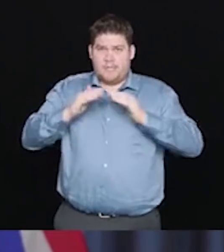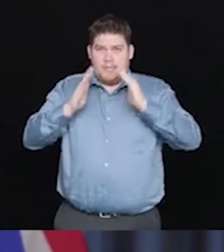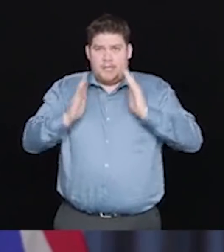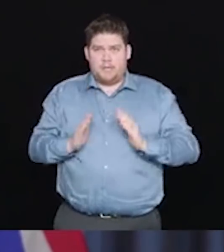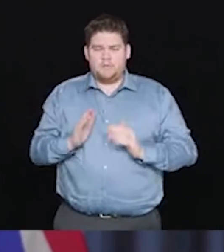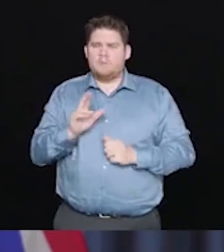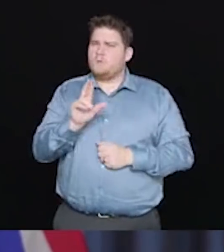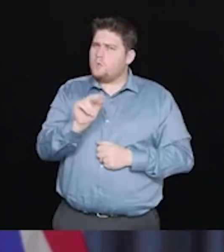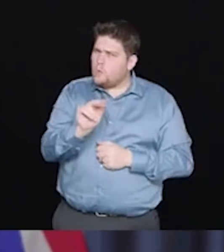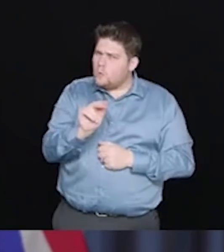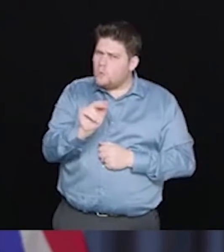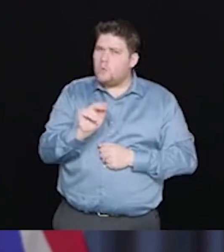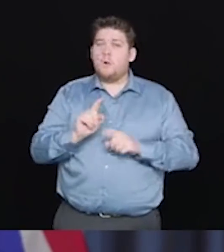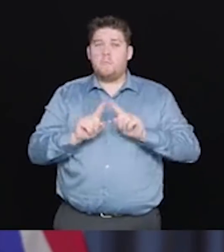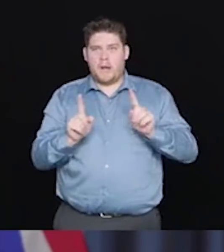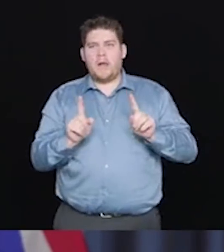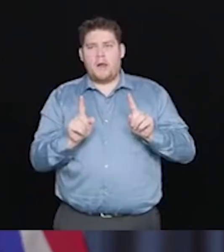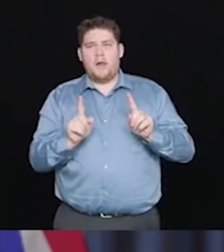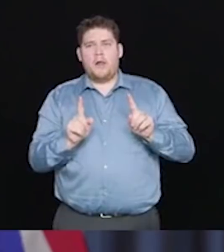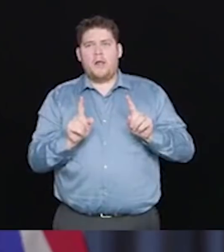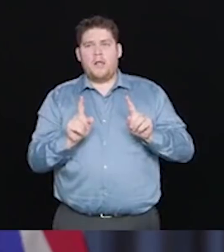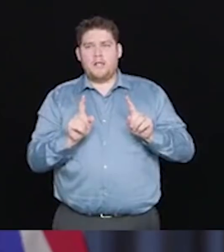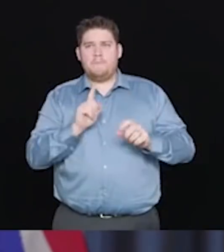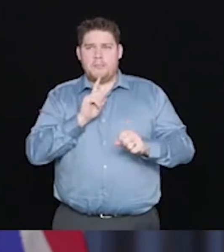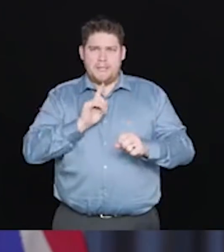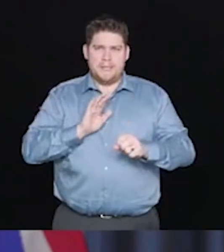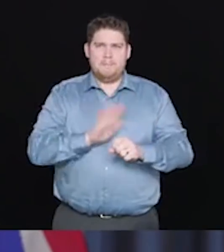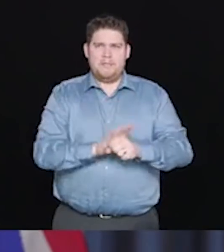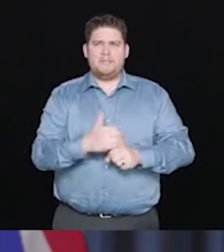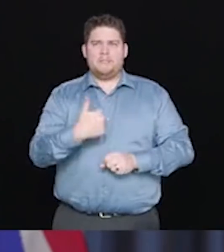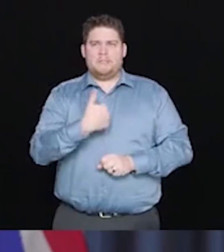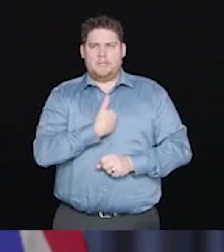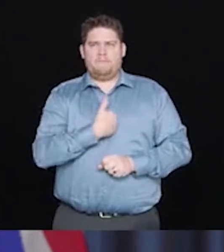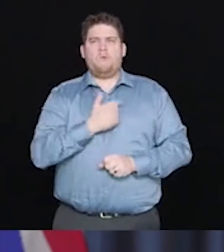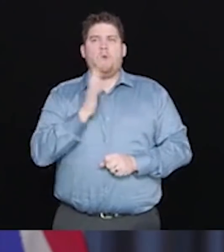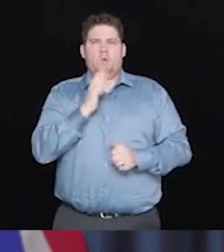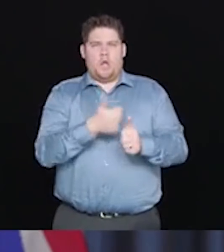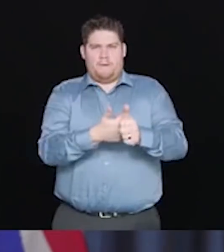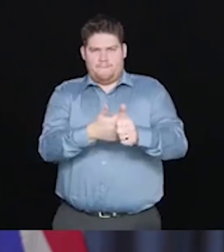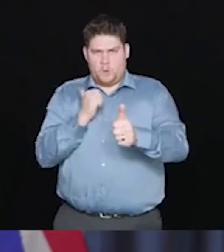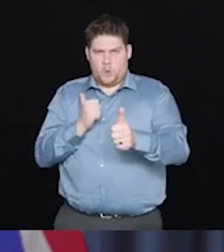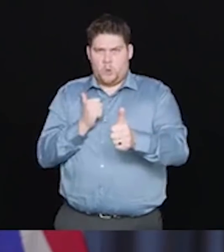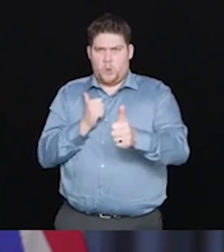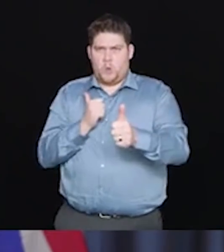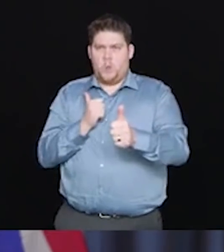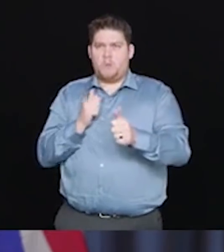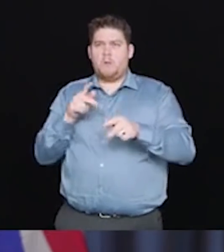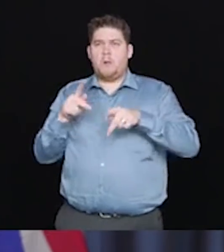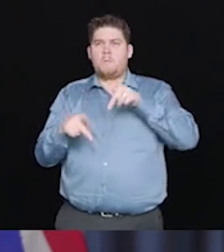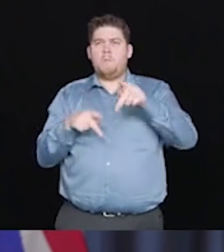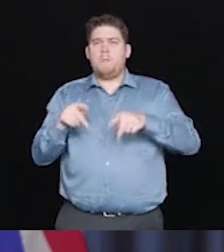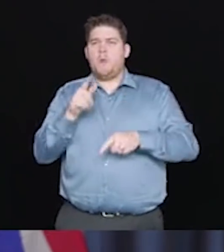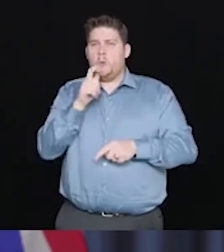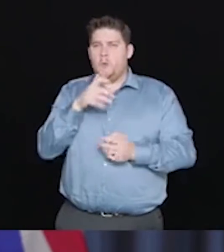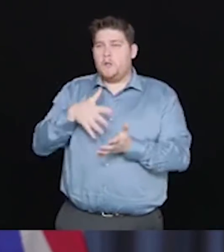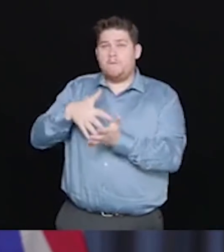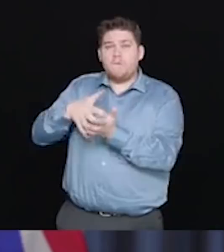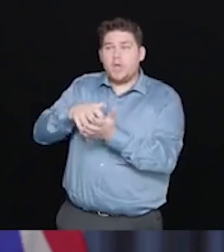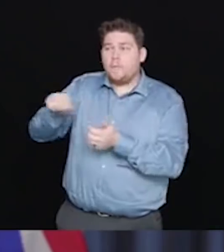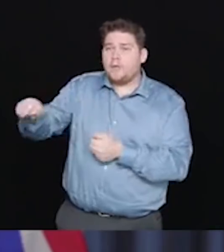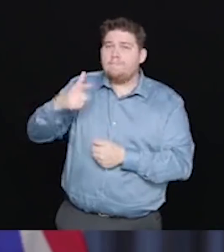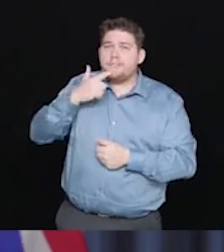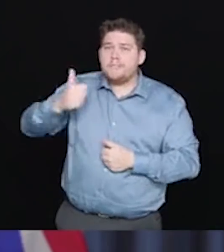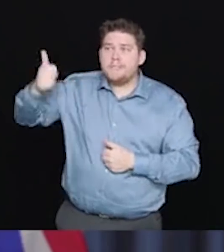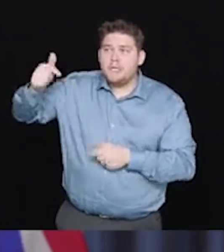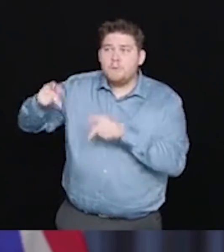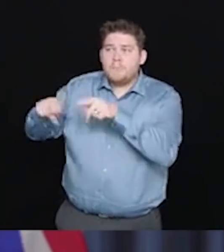stay away from people who are vulnerable, to stay at home when we can, to go out for essential things only, to make sure